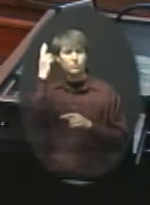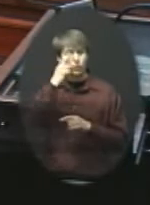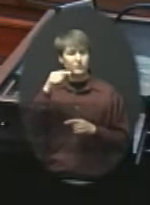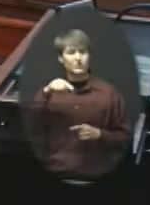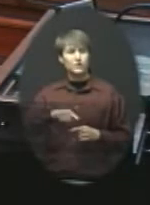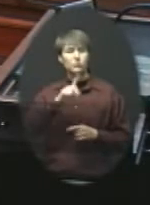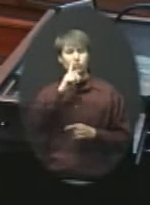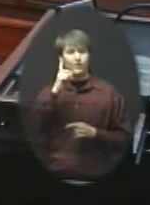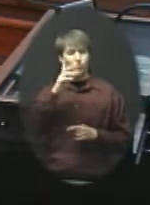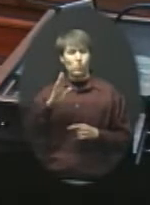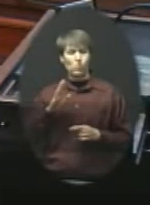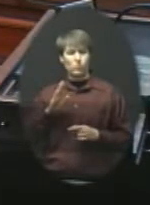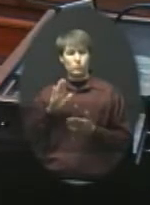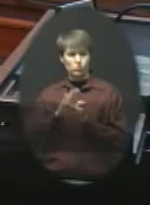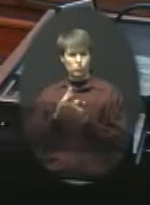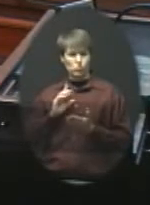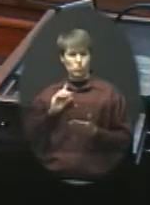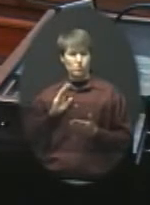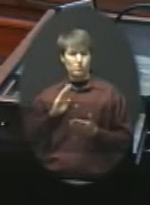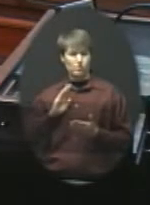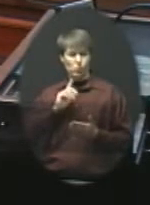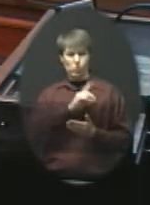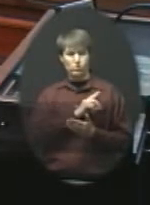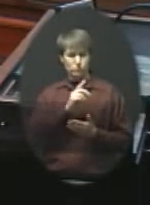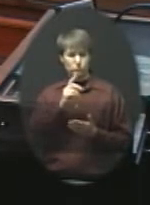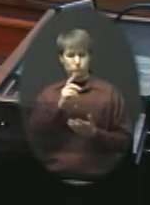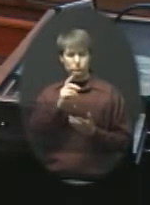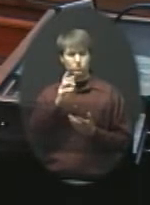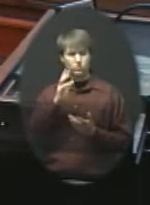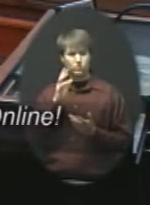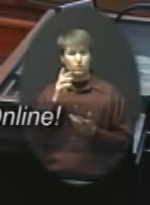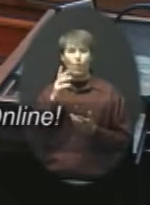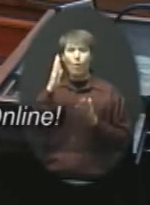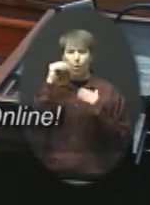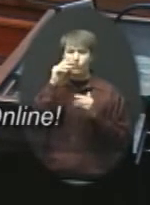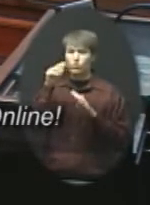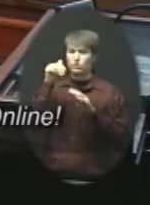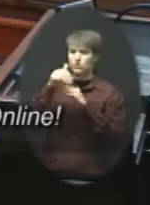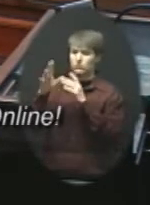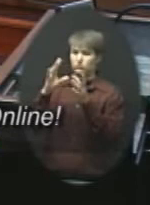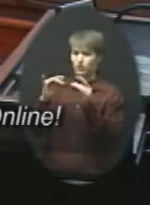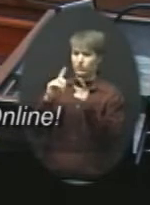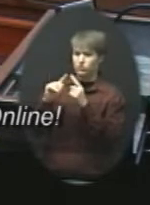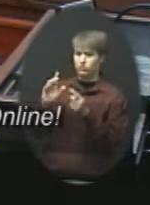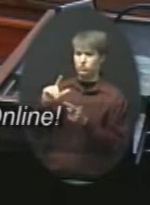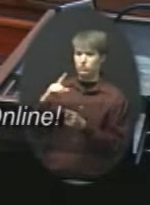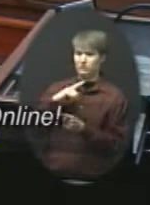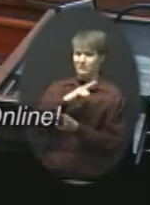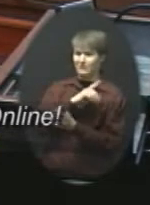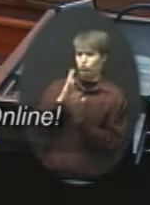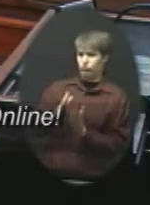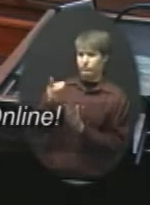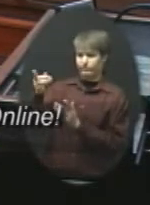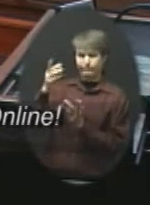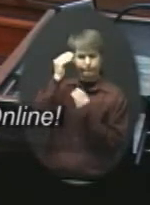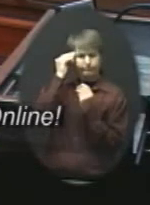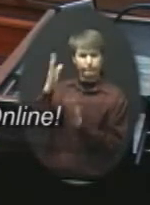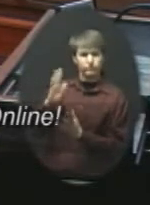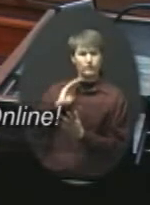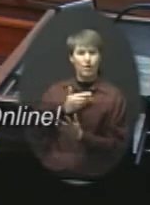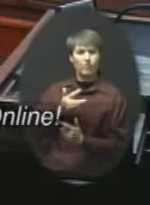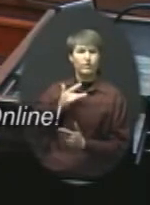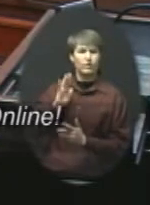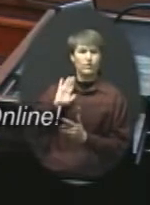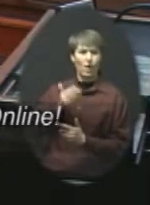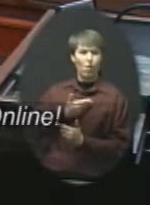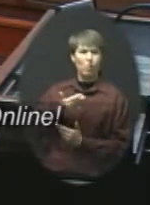for the board to come and we'll vote to it and hopefully send a statement to the legislators and let them know, you know, what our feelings and what our